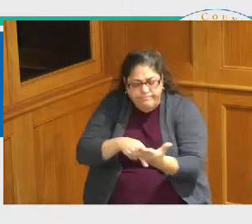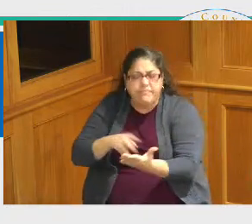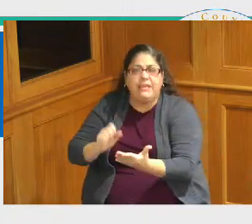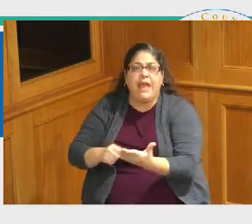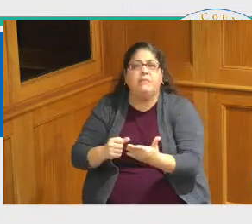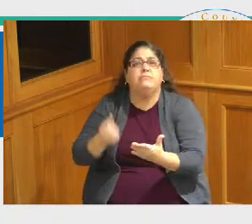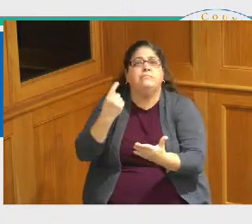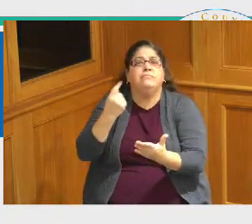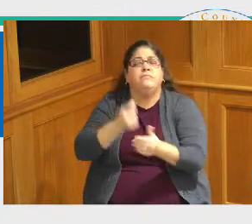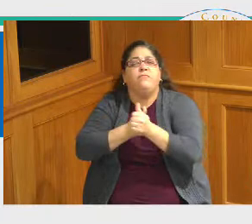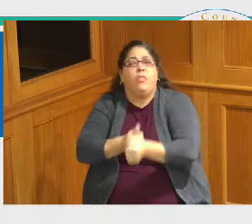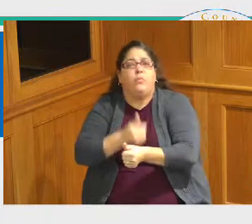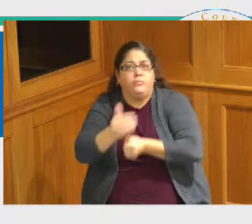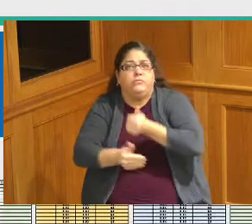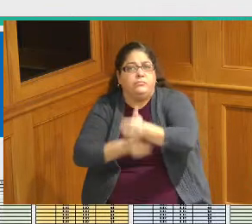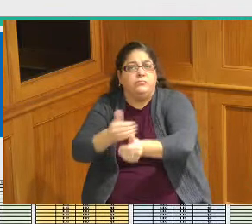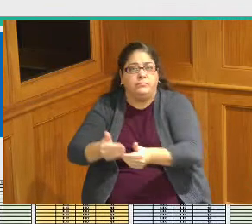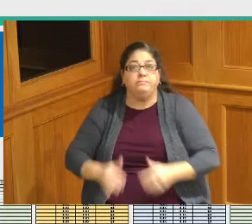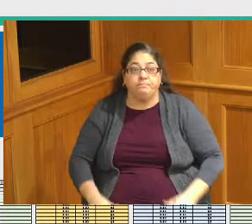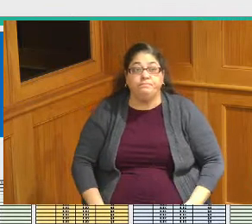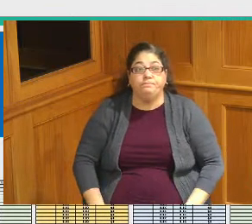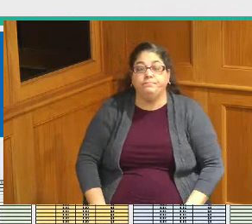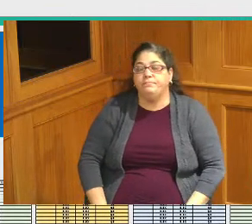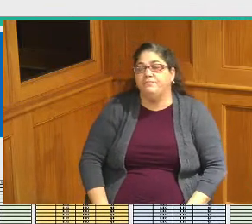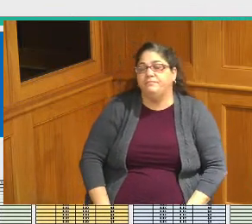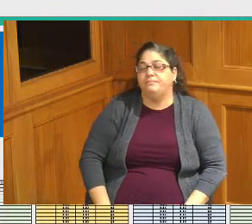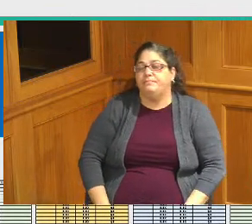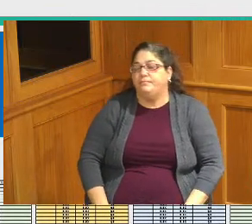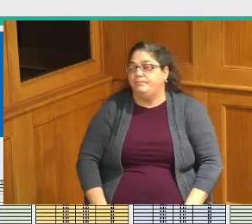disposal. Okay.